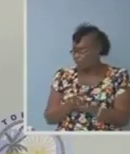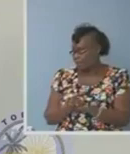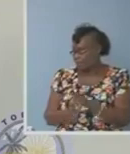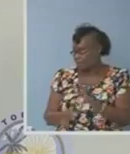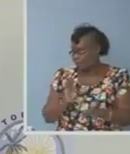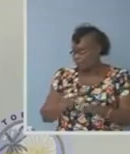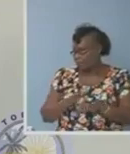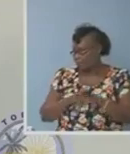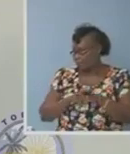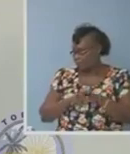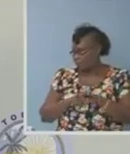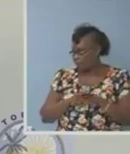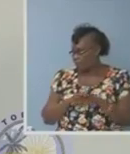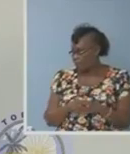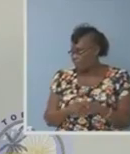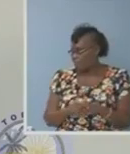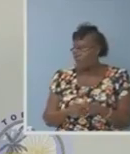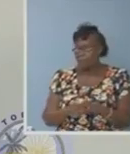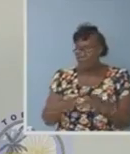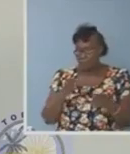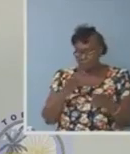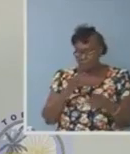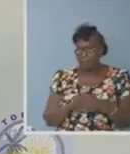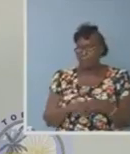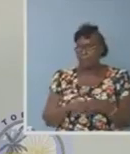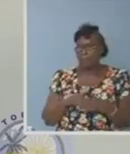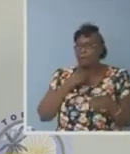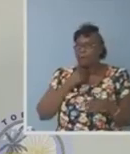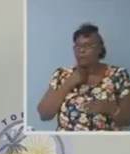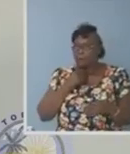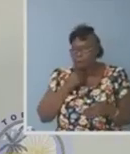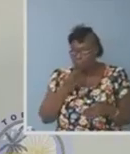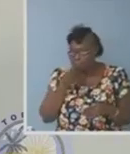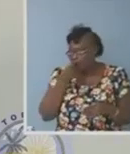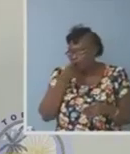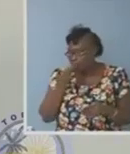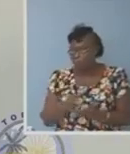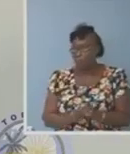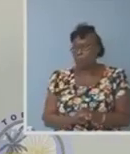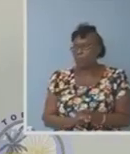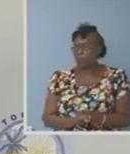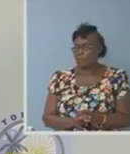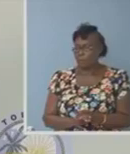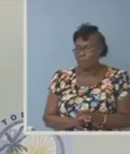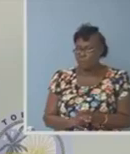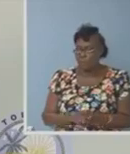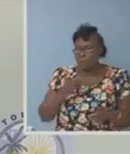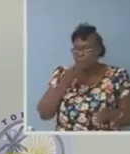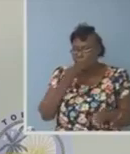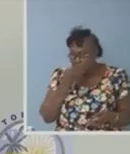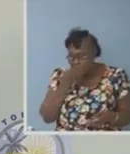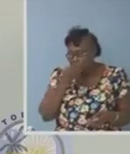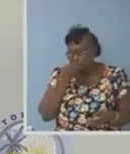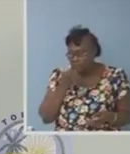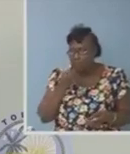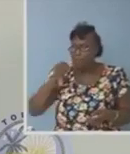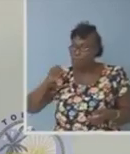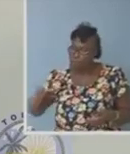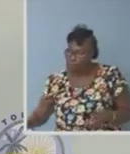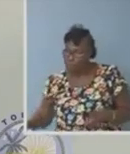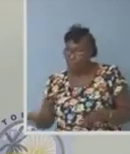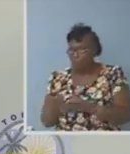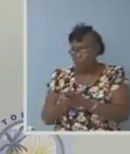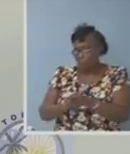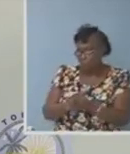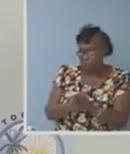do have a cough or cold, use respiratory etiquette in the sense that cough in a tissue, throw the tissue away, wash your hands. If